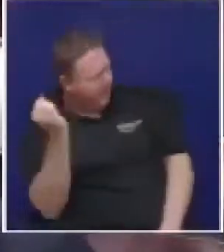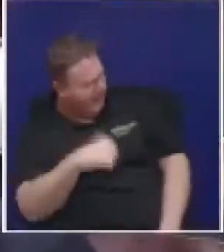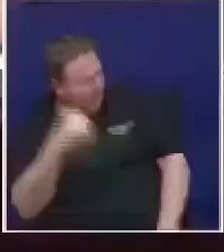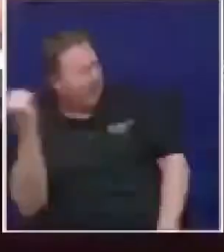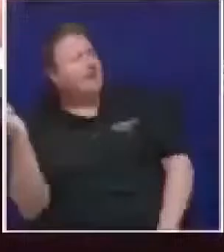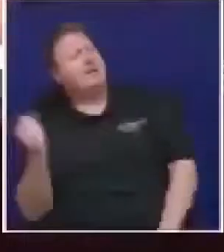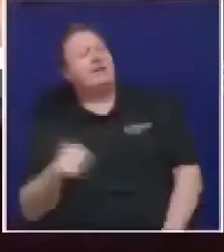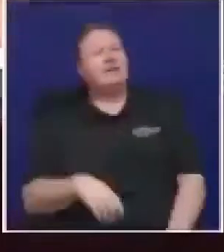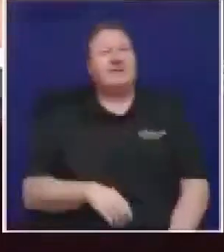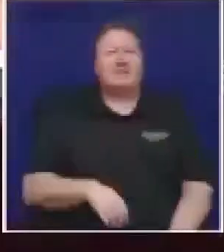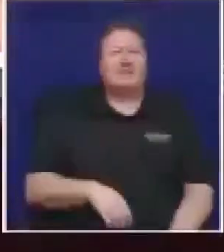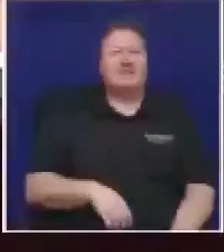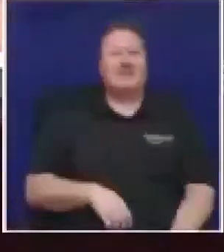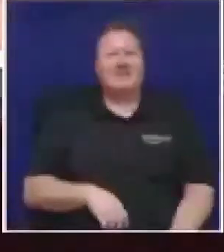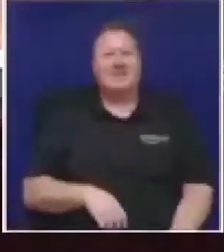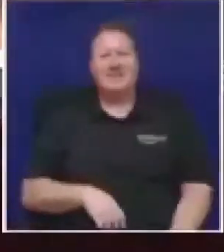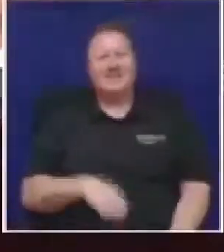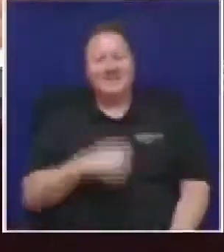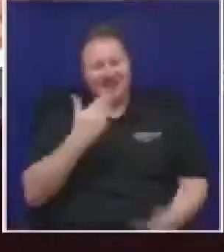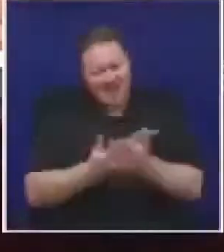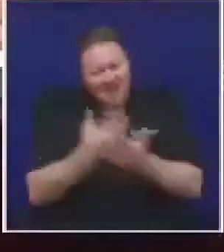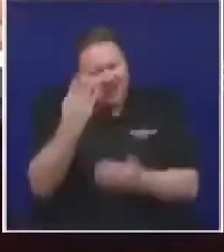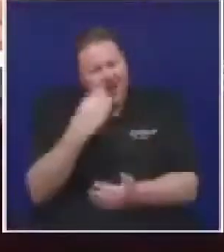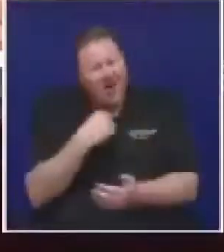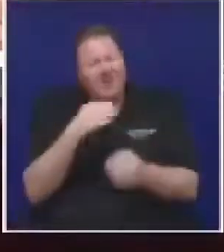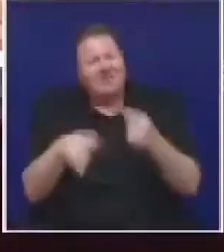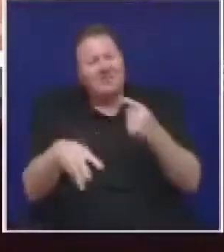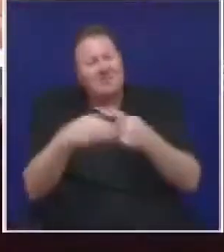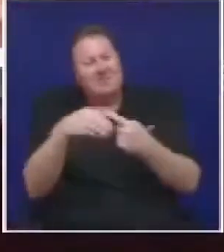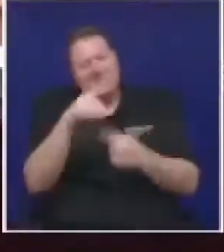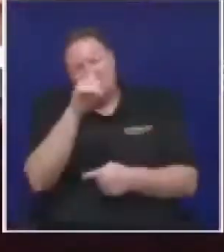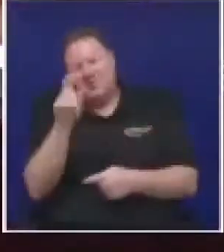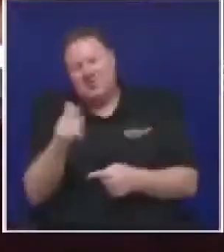can ask a supplementary question.